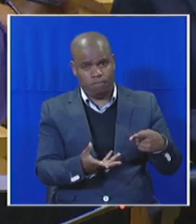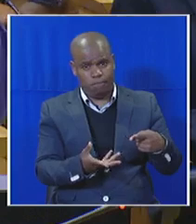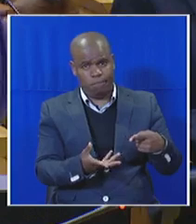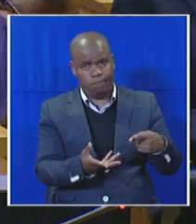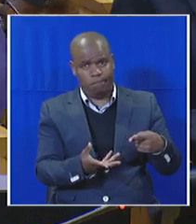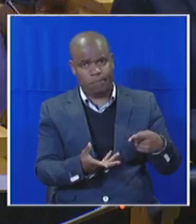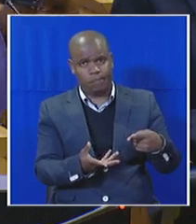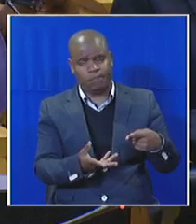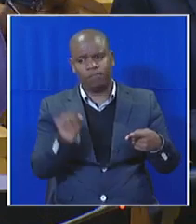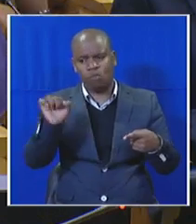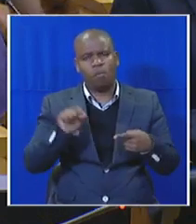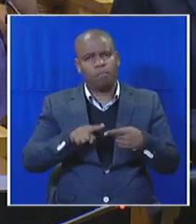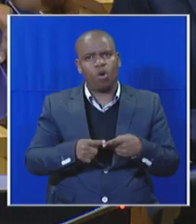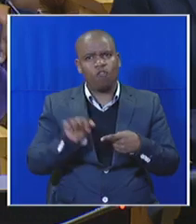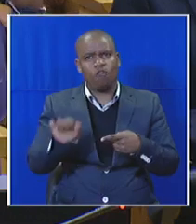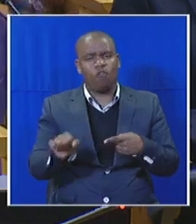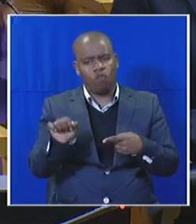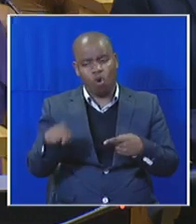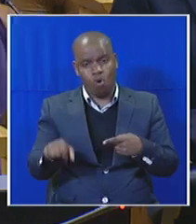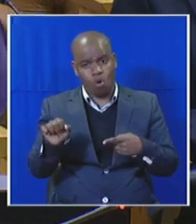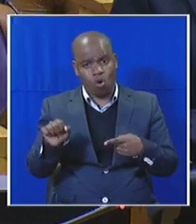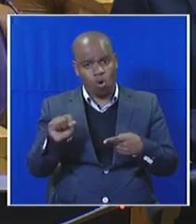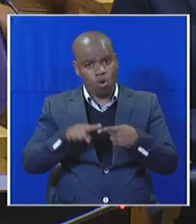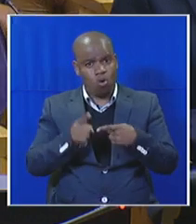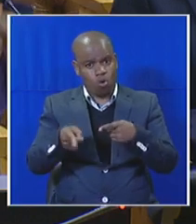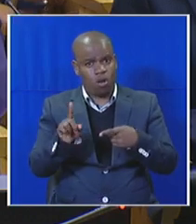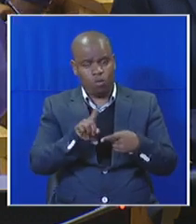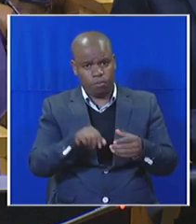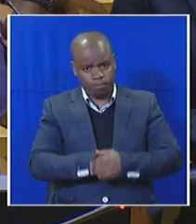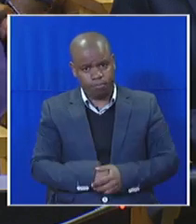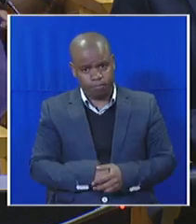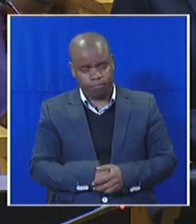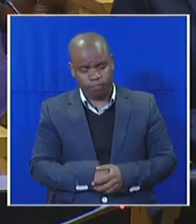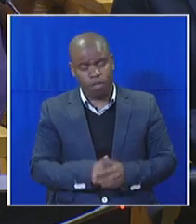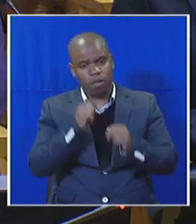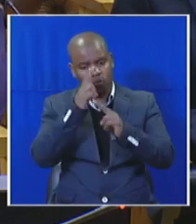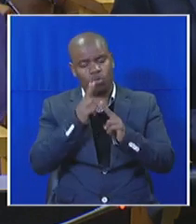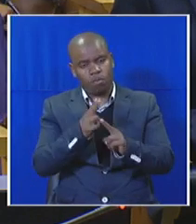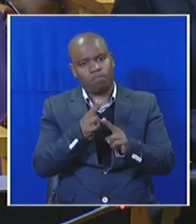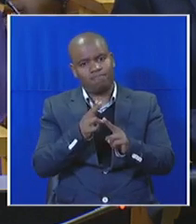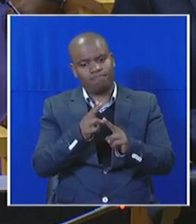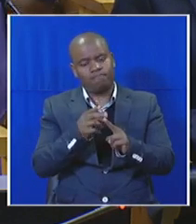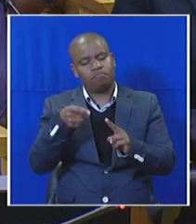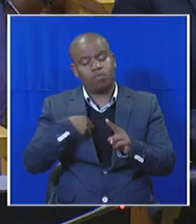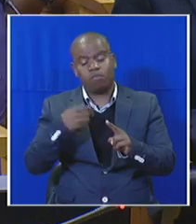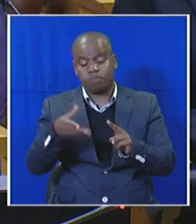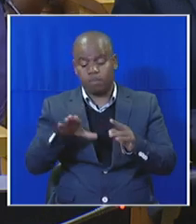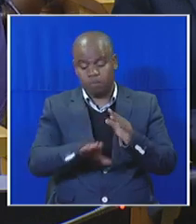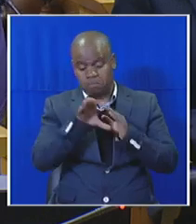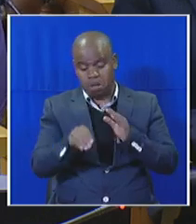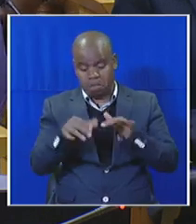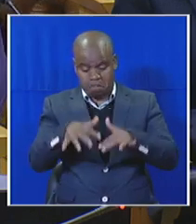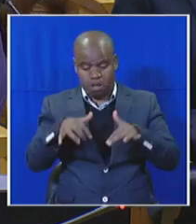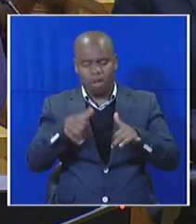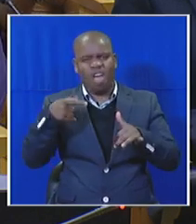What's Speaker. a point of order, Honorable Deputy Chief Whip? Honorable Speaker, in this parliament we have conventions.